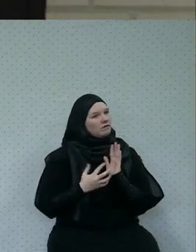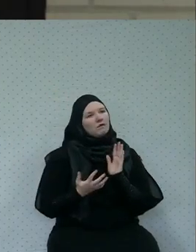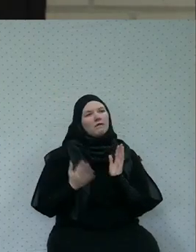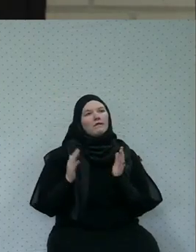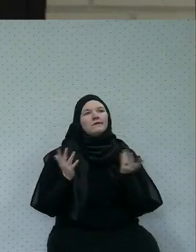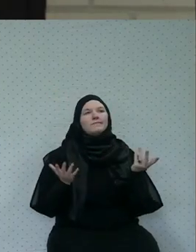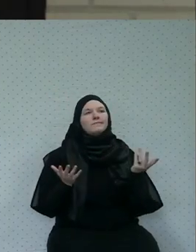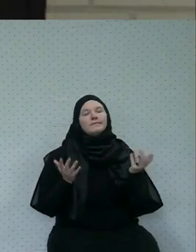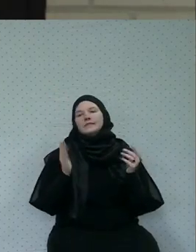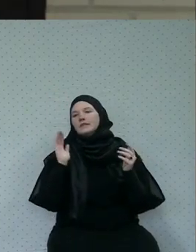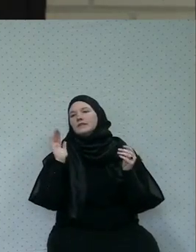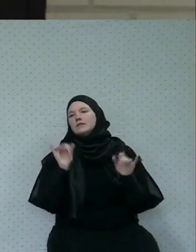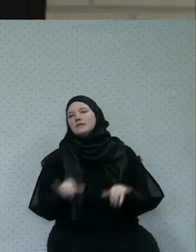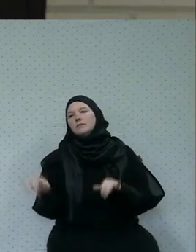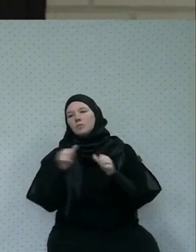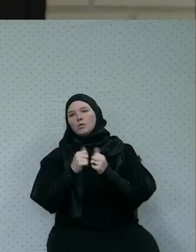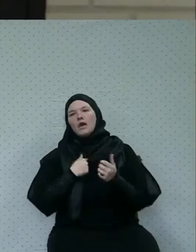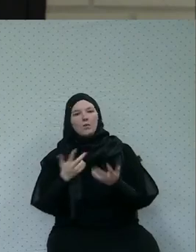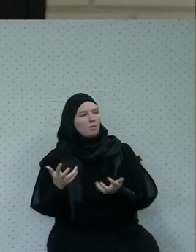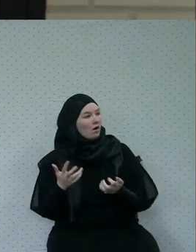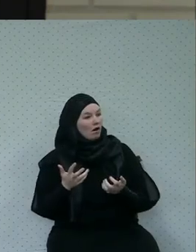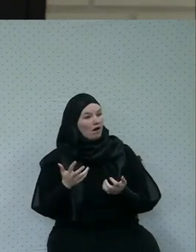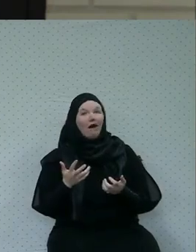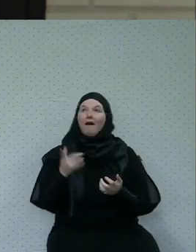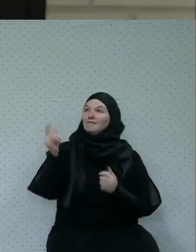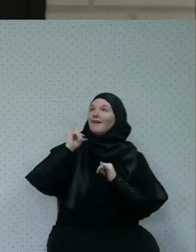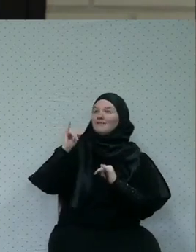are consistent with our desires.